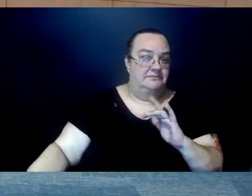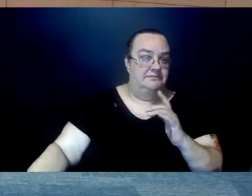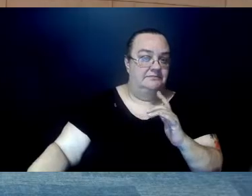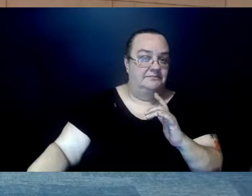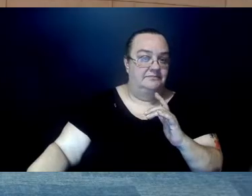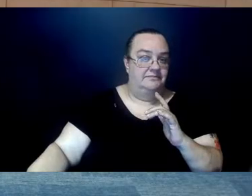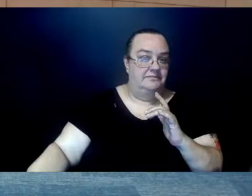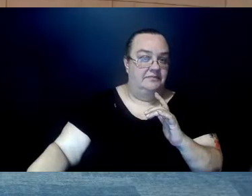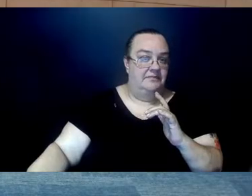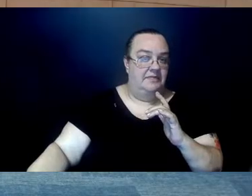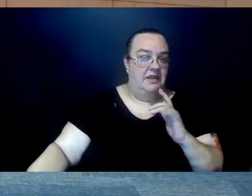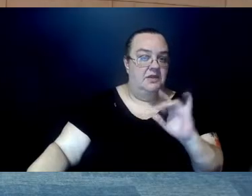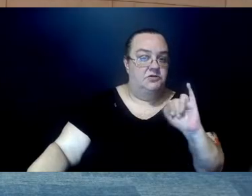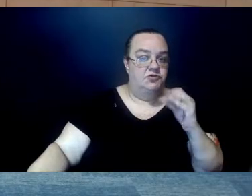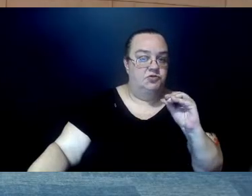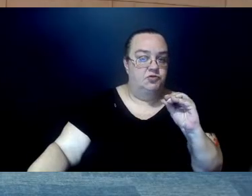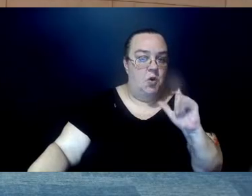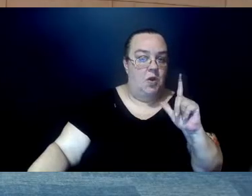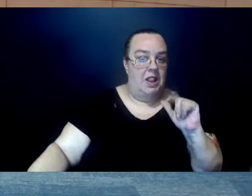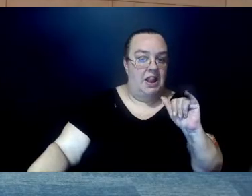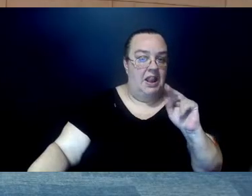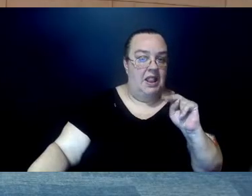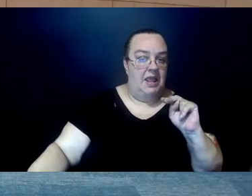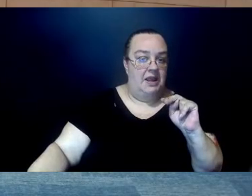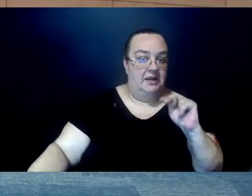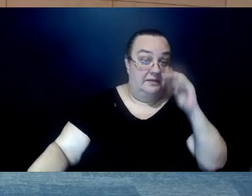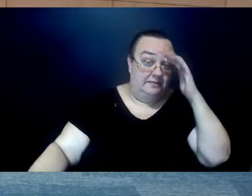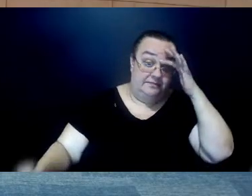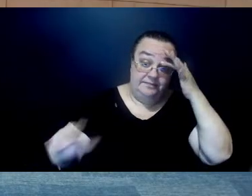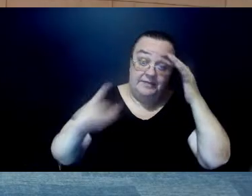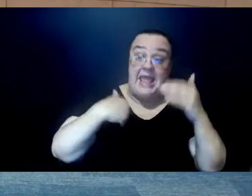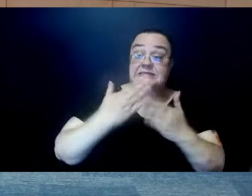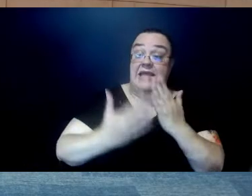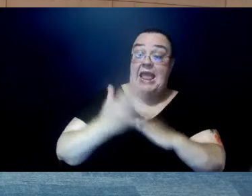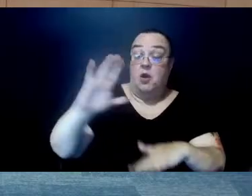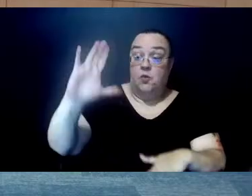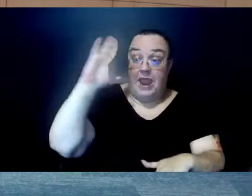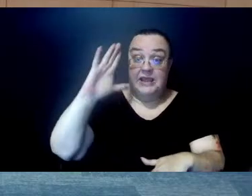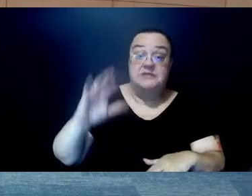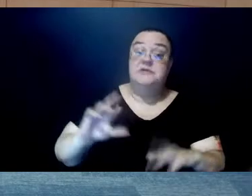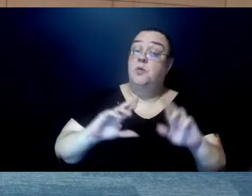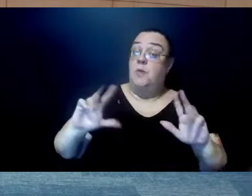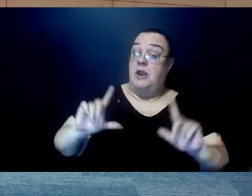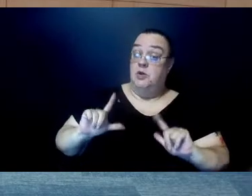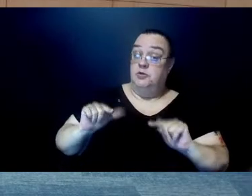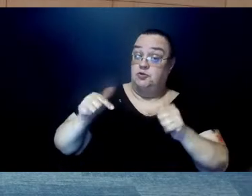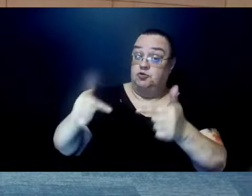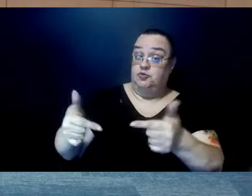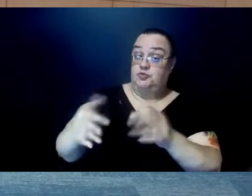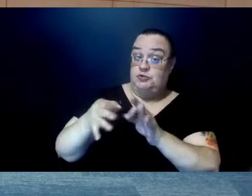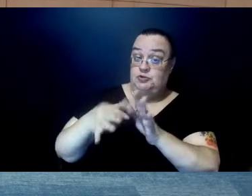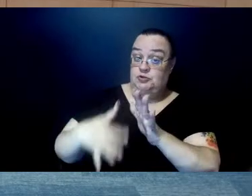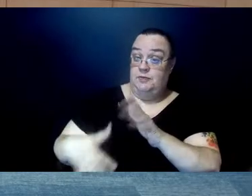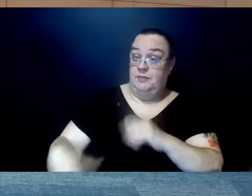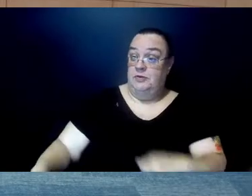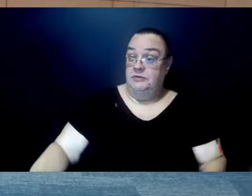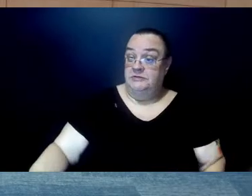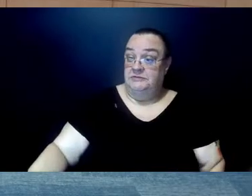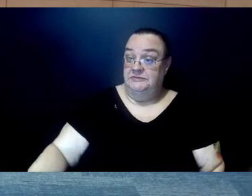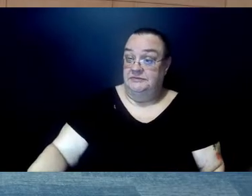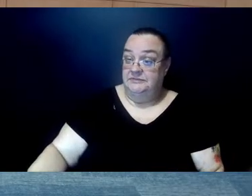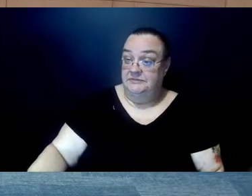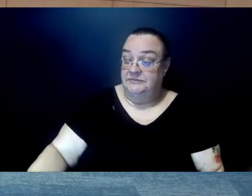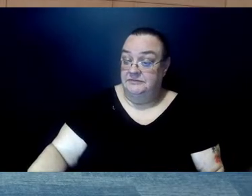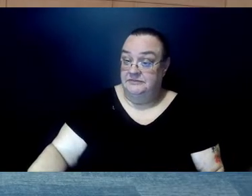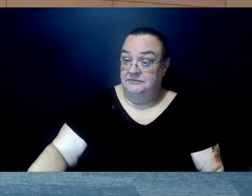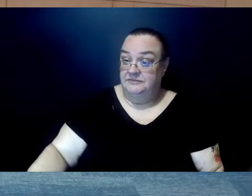resident. Jolyn Ferguson has their hand raised. And they